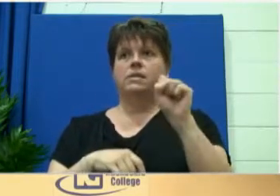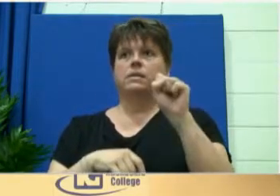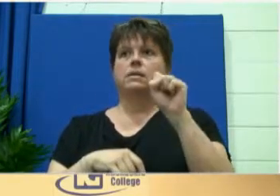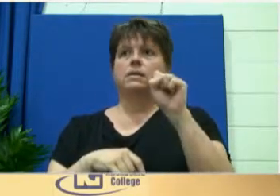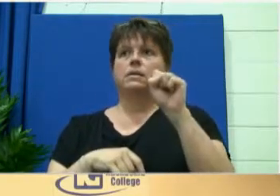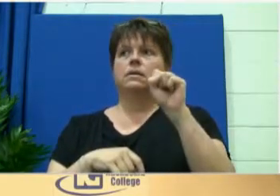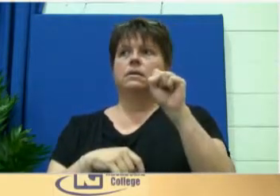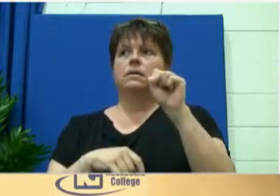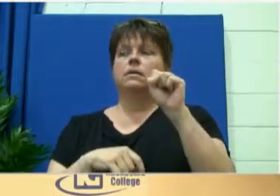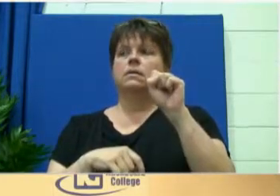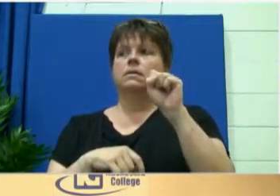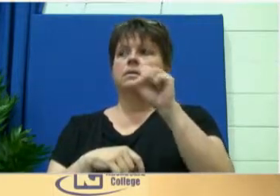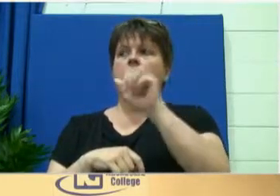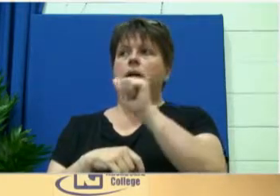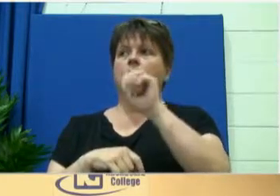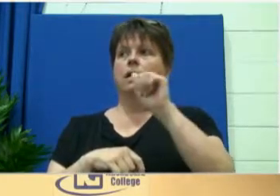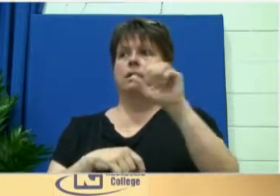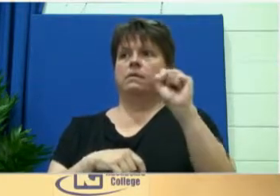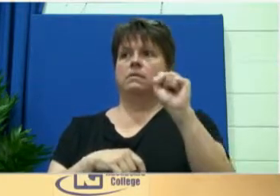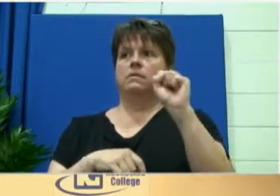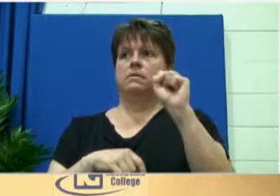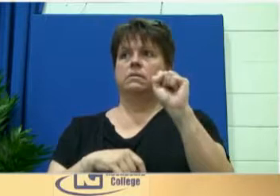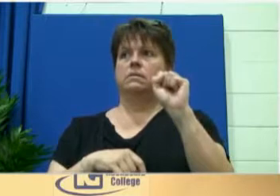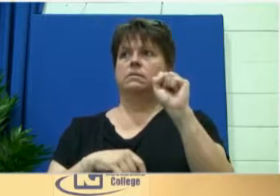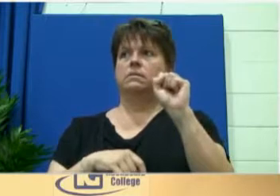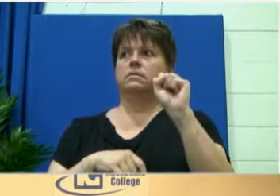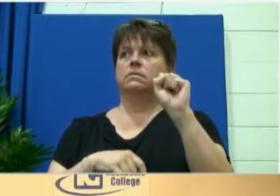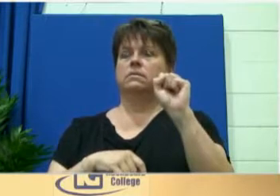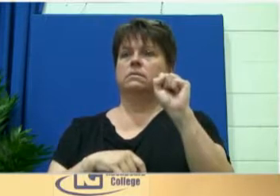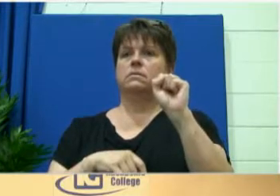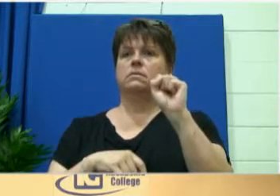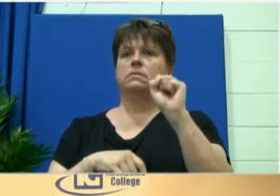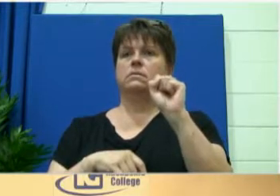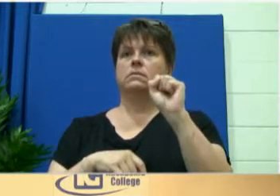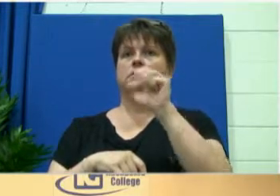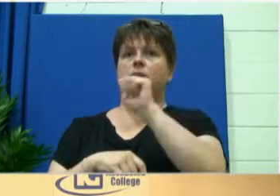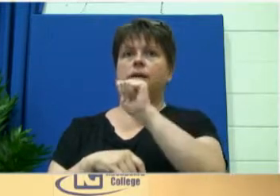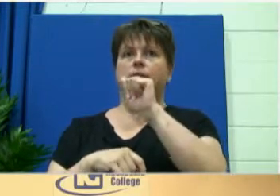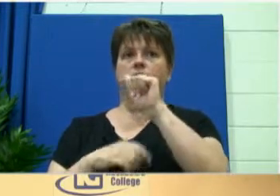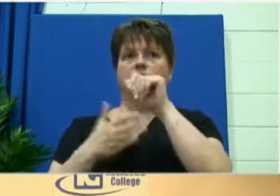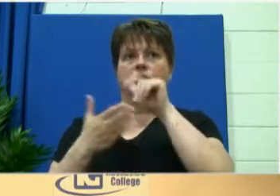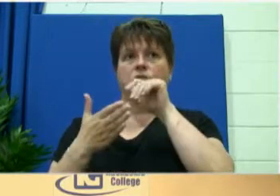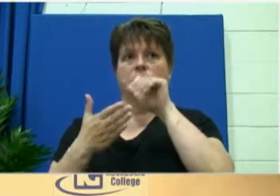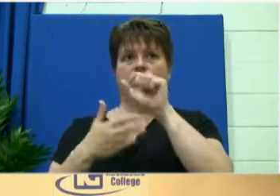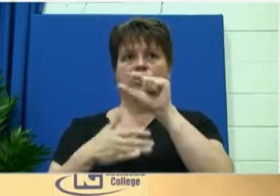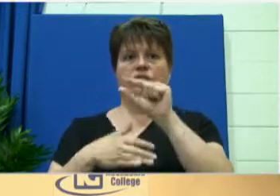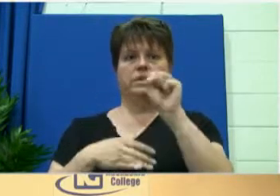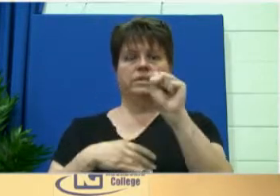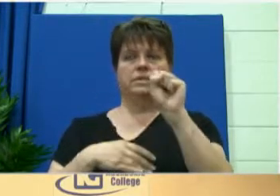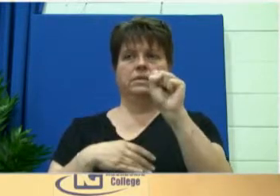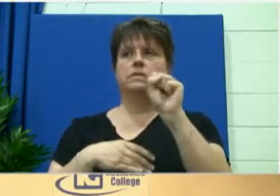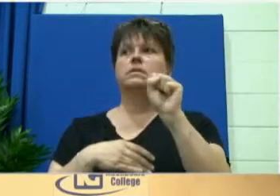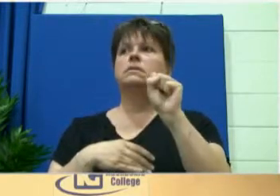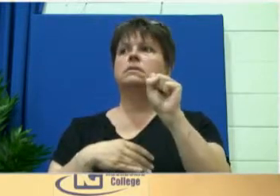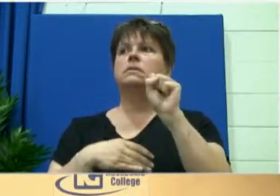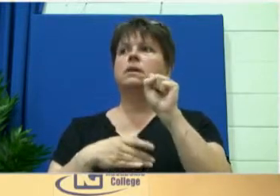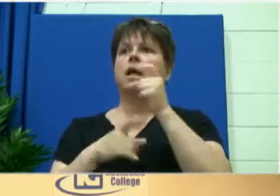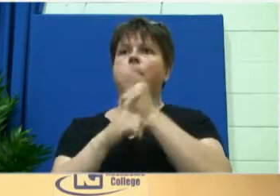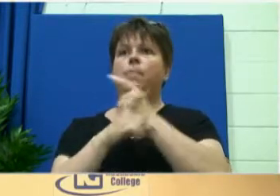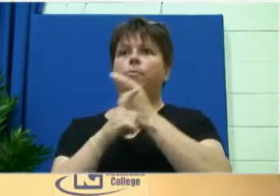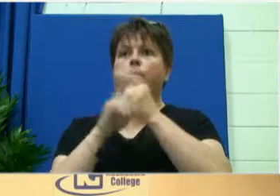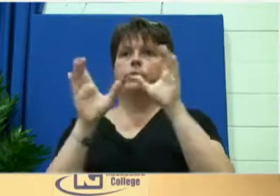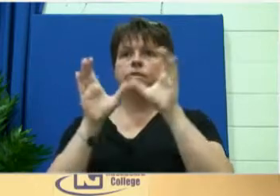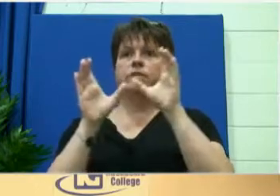Science, the Associate of Applied Science, the Associate in General Studies, and the appropriate